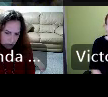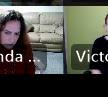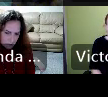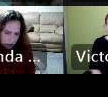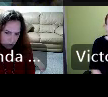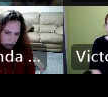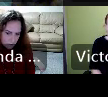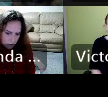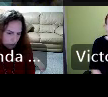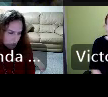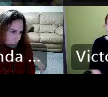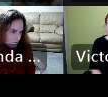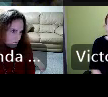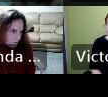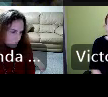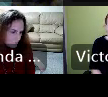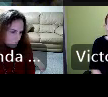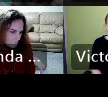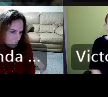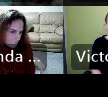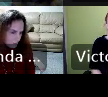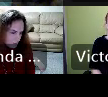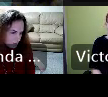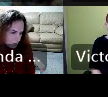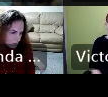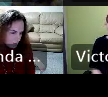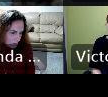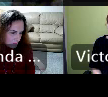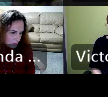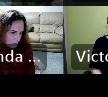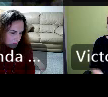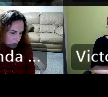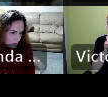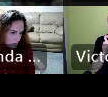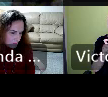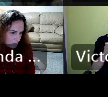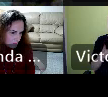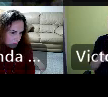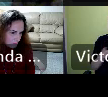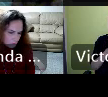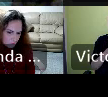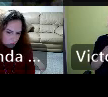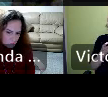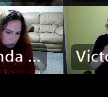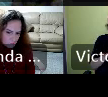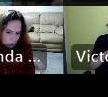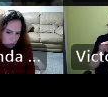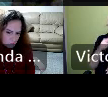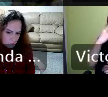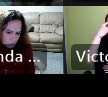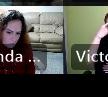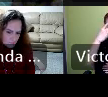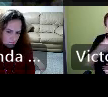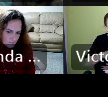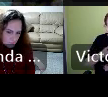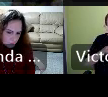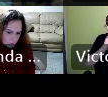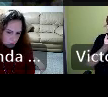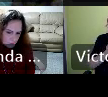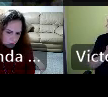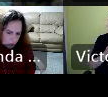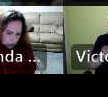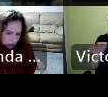And again, if there's anything burning that you need to as we move to the next one, you need to say,